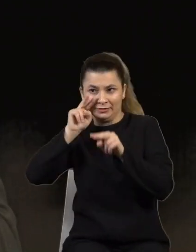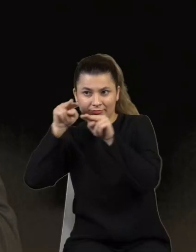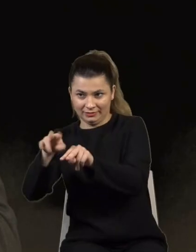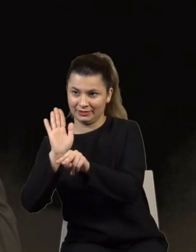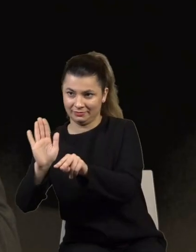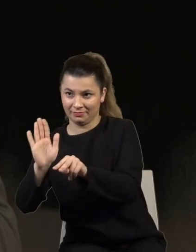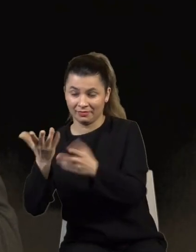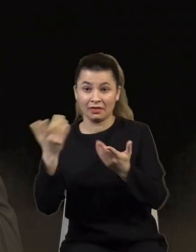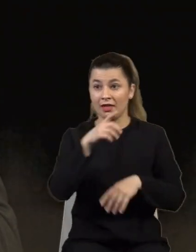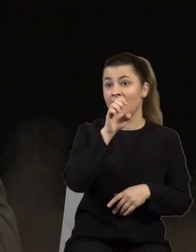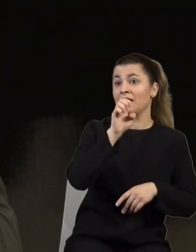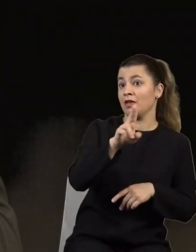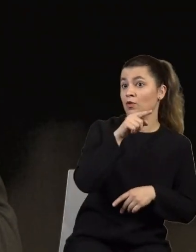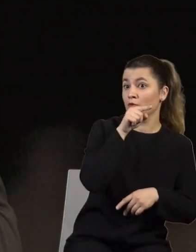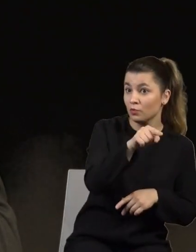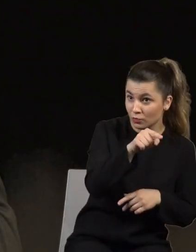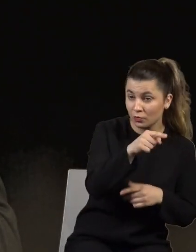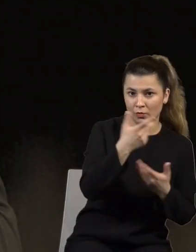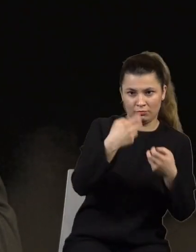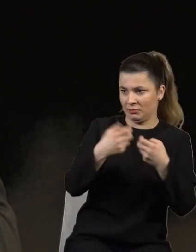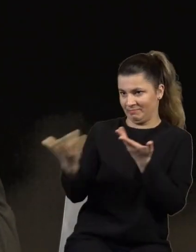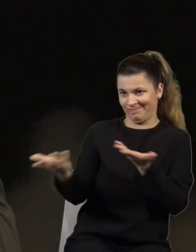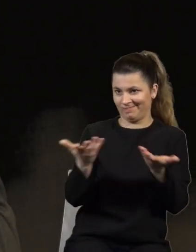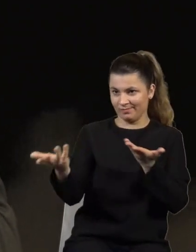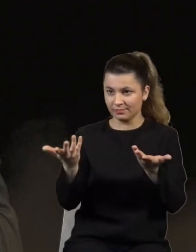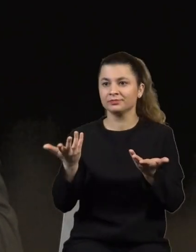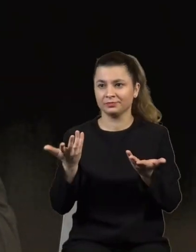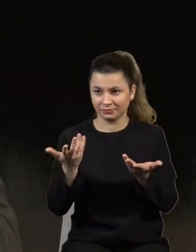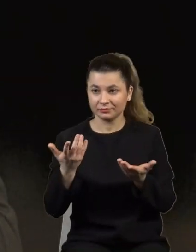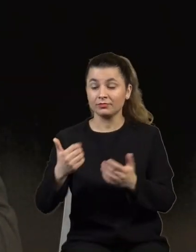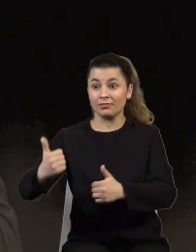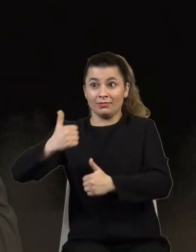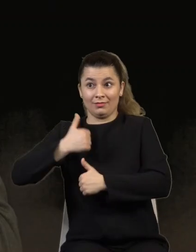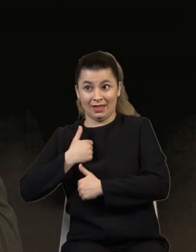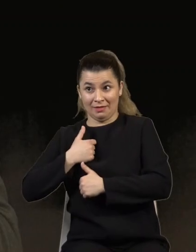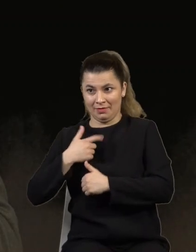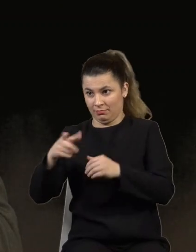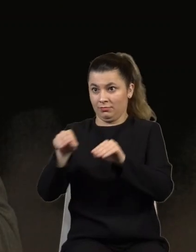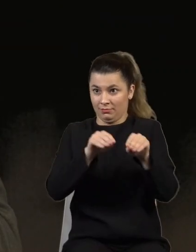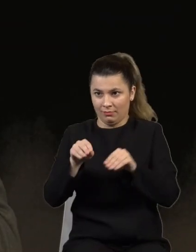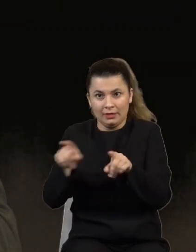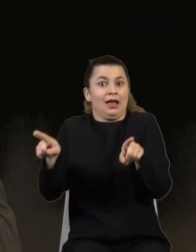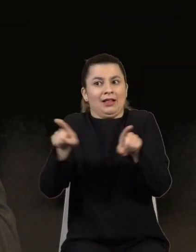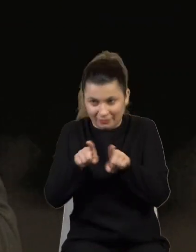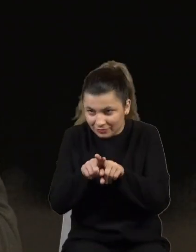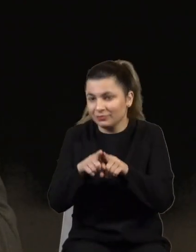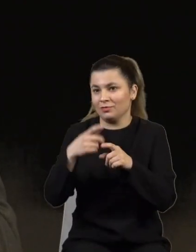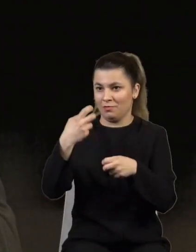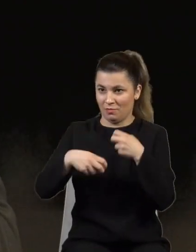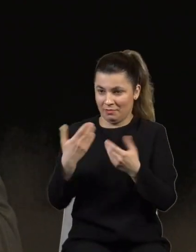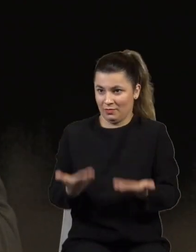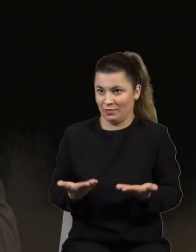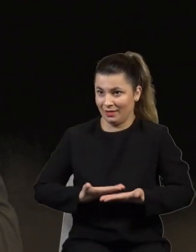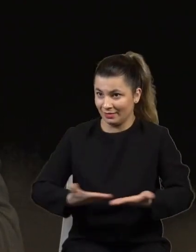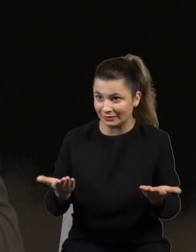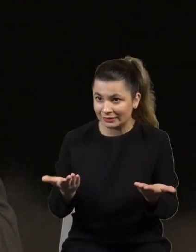and we have been working very closely with Poland and with other neighboring member states to Ukraine,